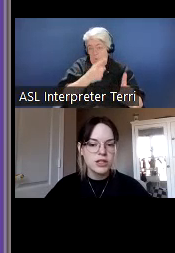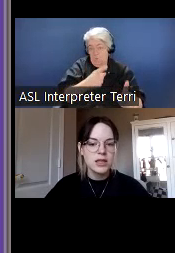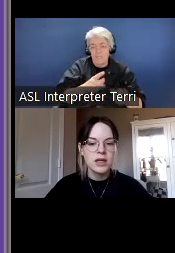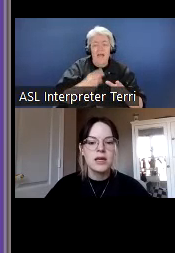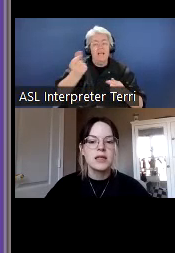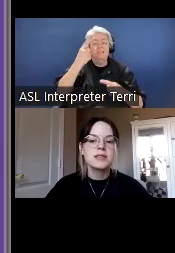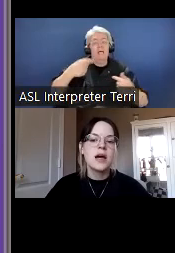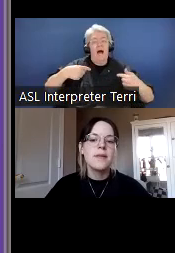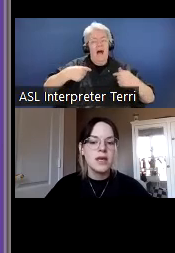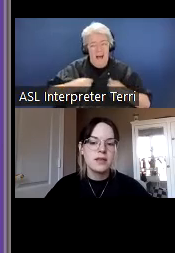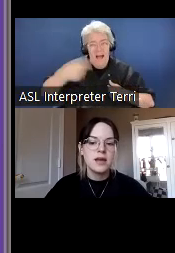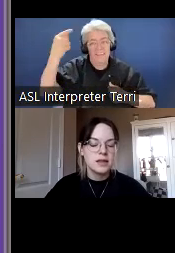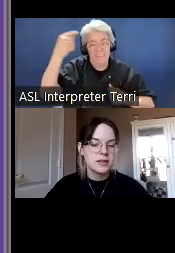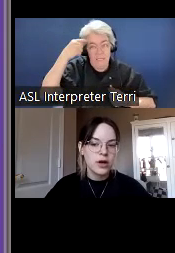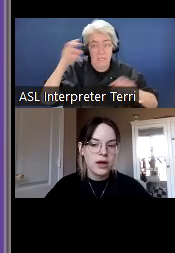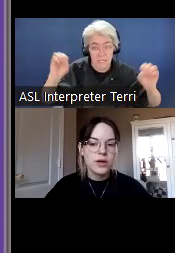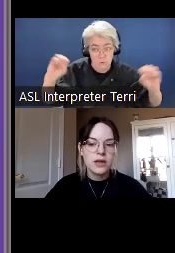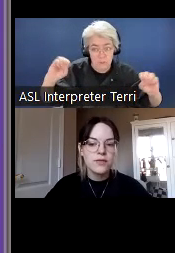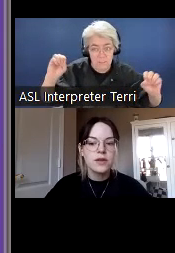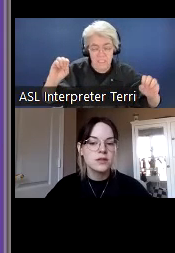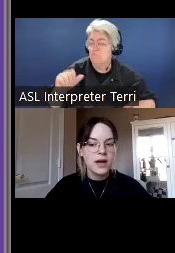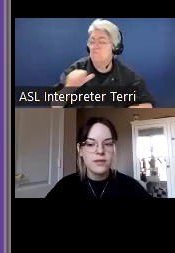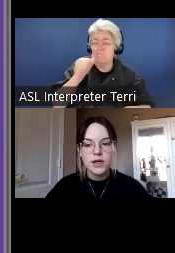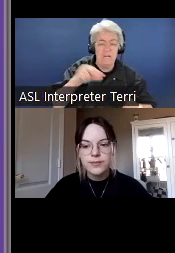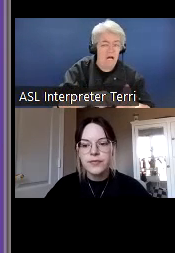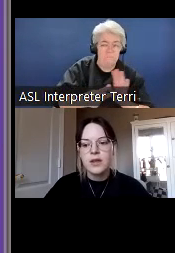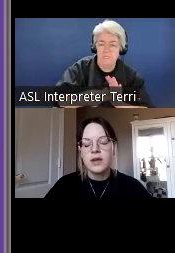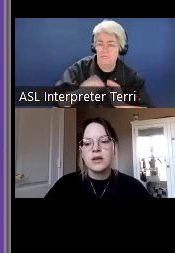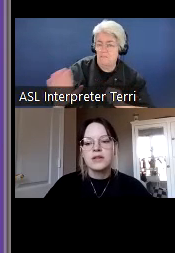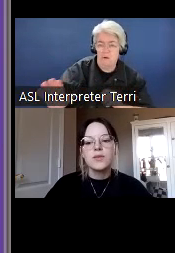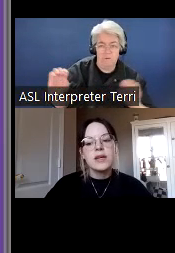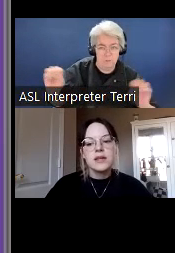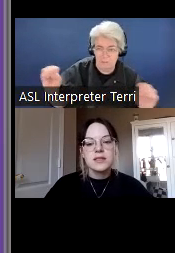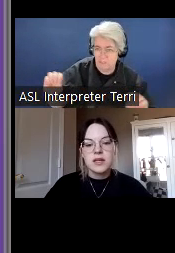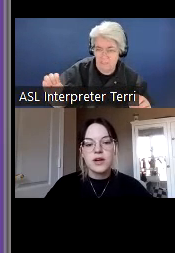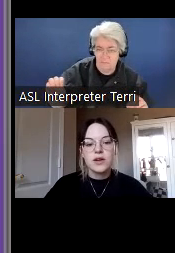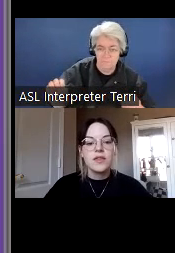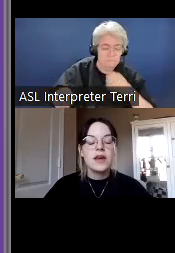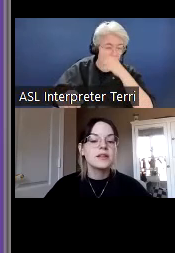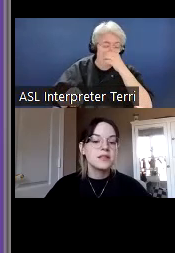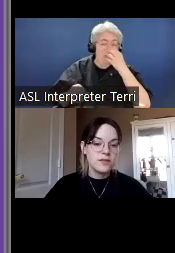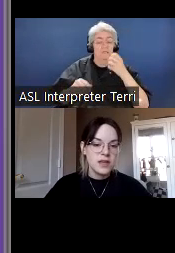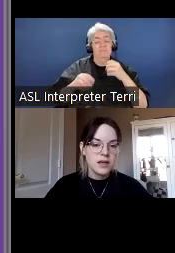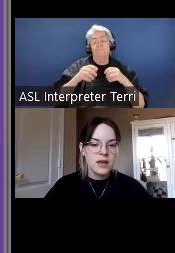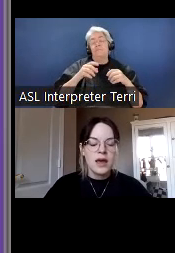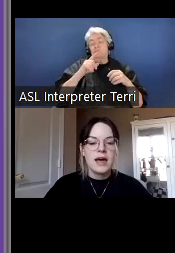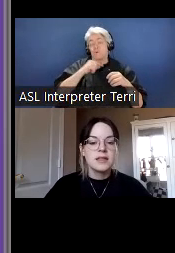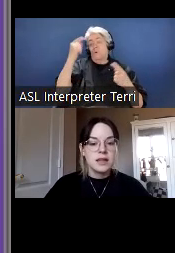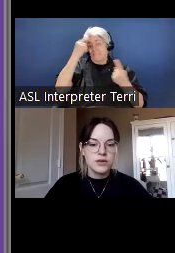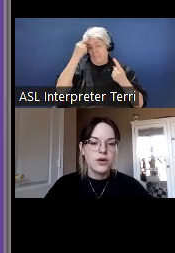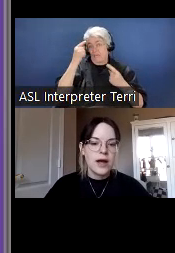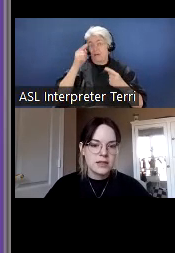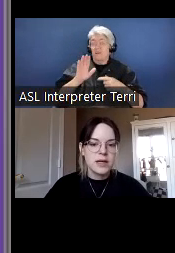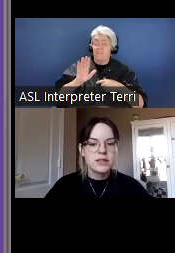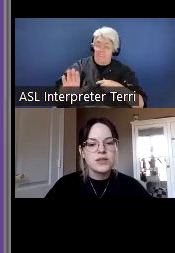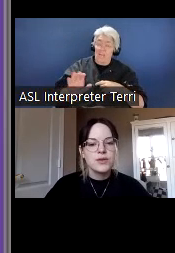as urgent does not mean that it is a priority for the survivor. So we need to consider their safety as